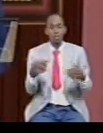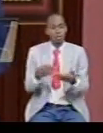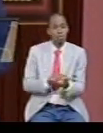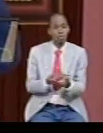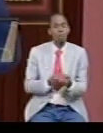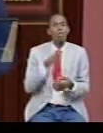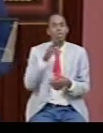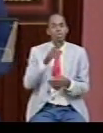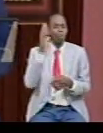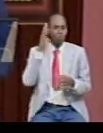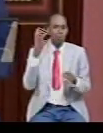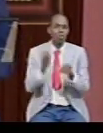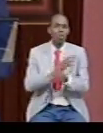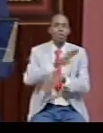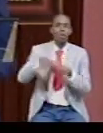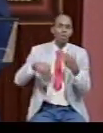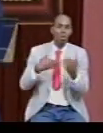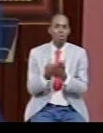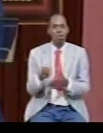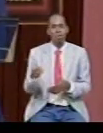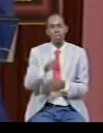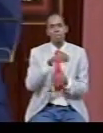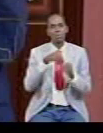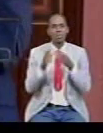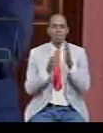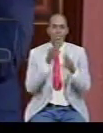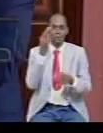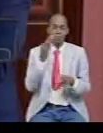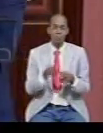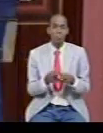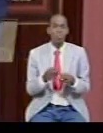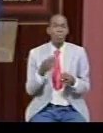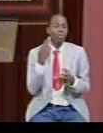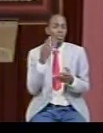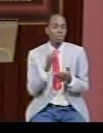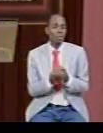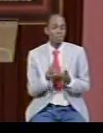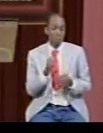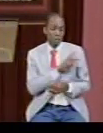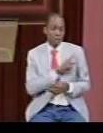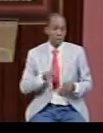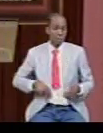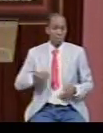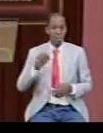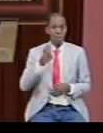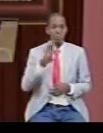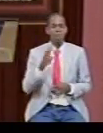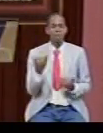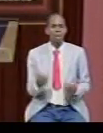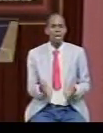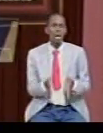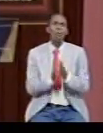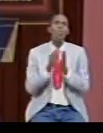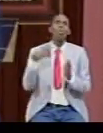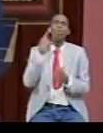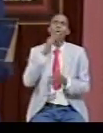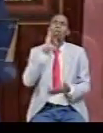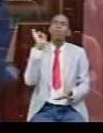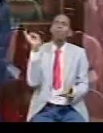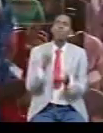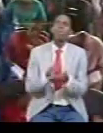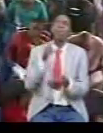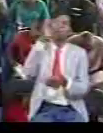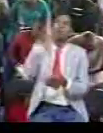over in Jesus' name. He was asking, that's Nebuchadnezzar, who is that God that will deliver